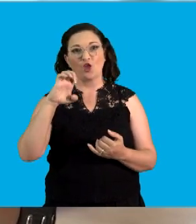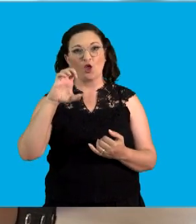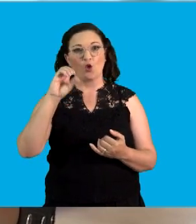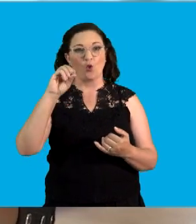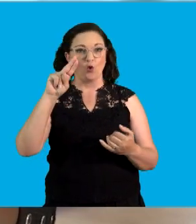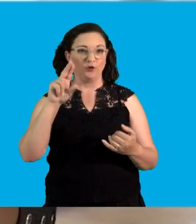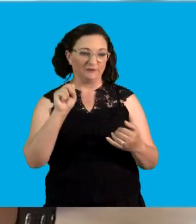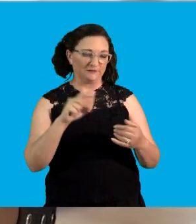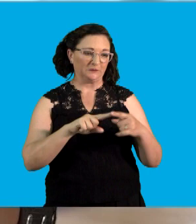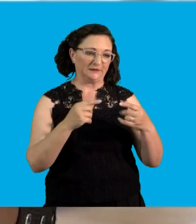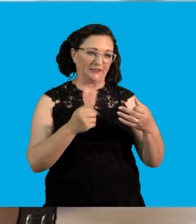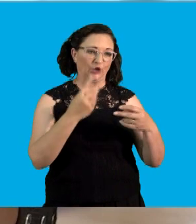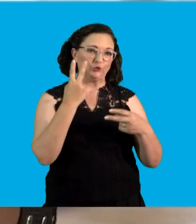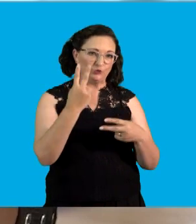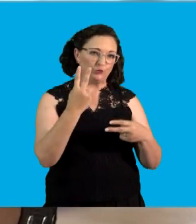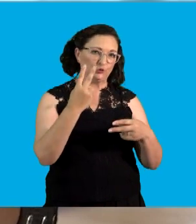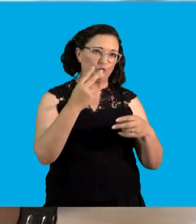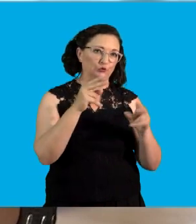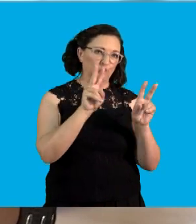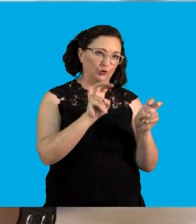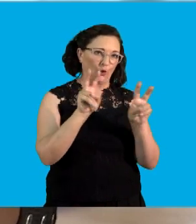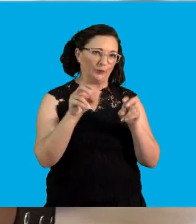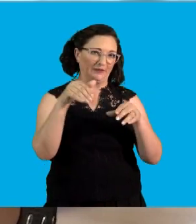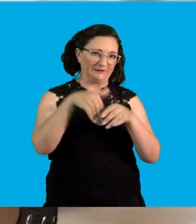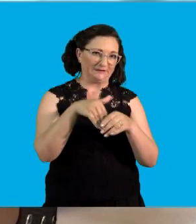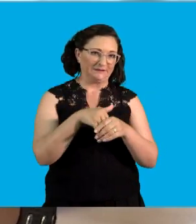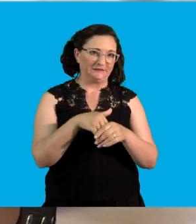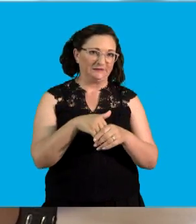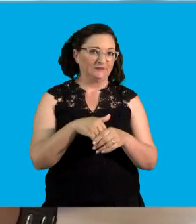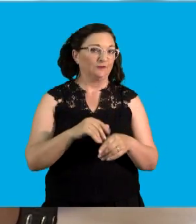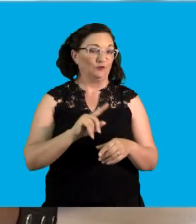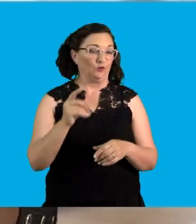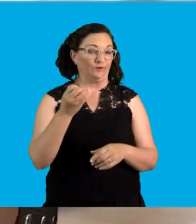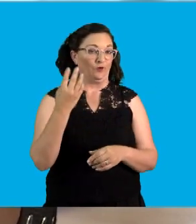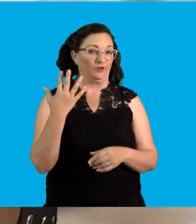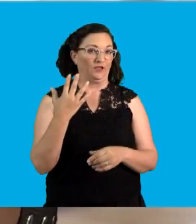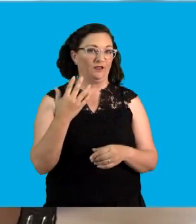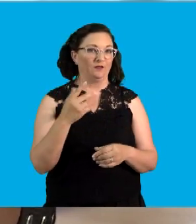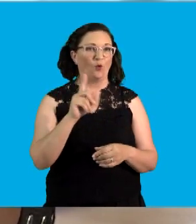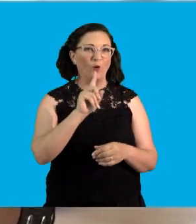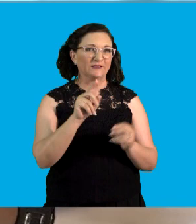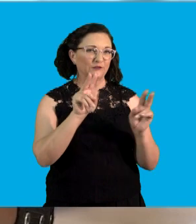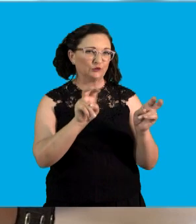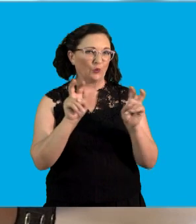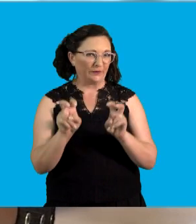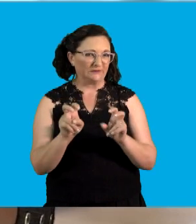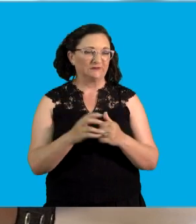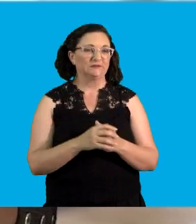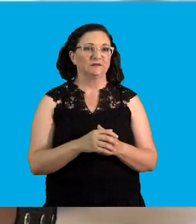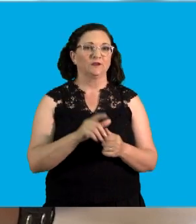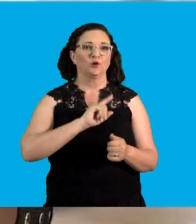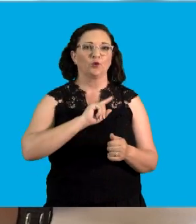topics, which is your business environment and the business operations. Do not forget those questions, or the topics rather,